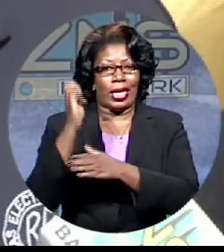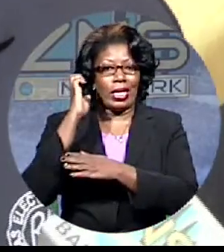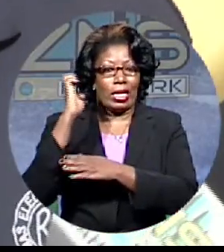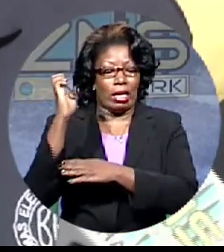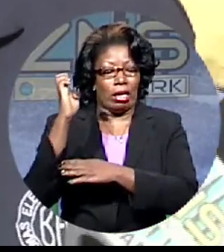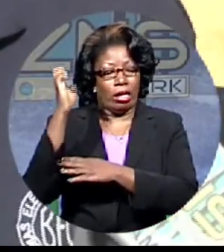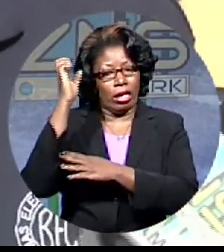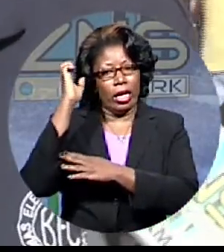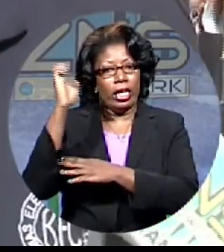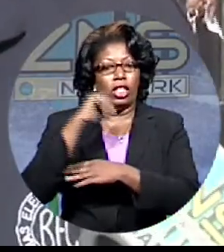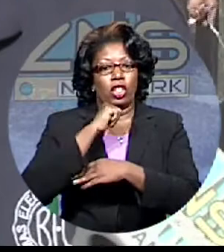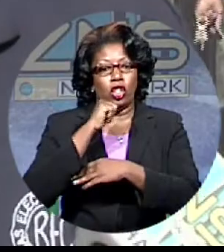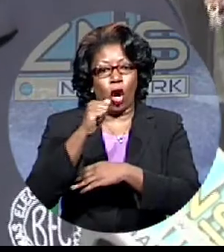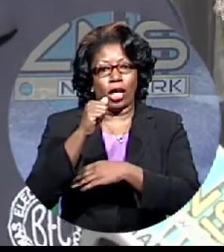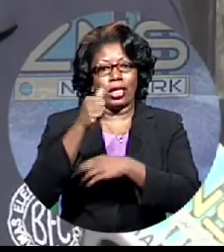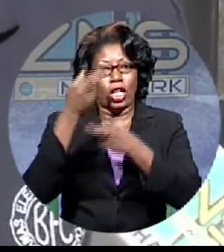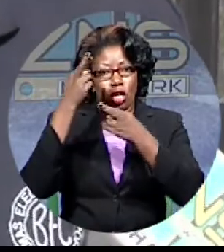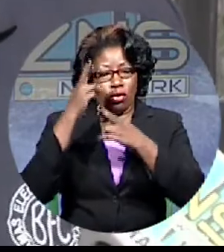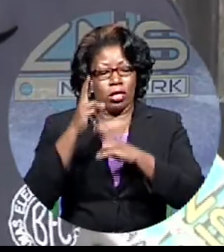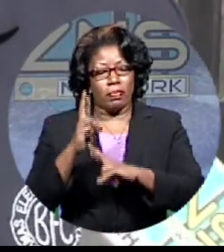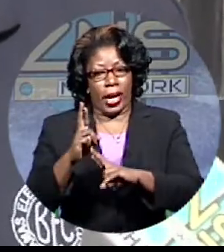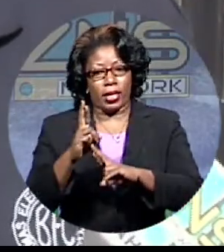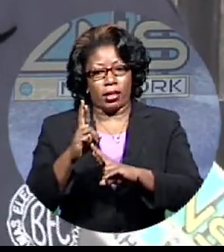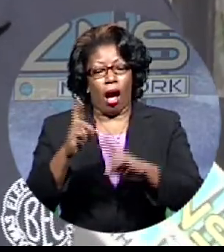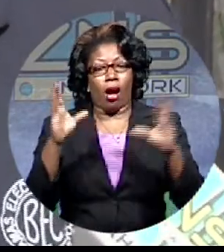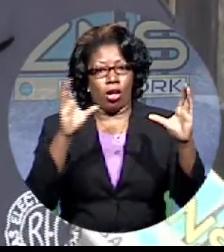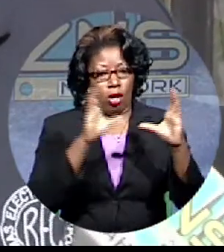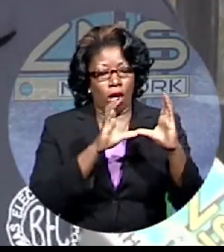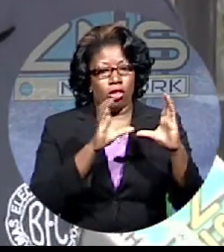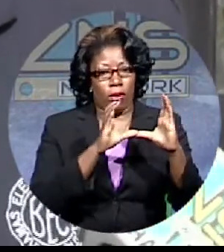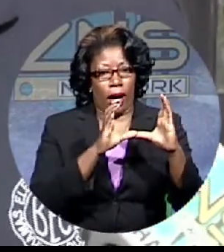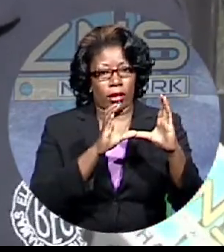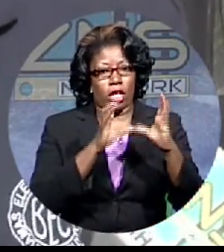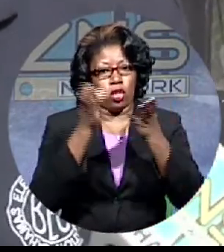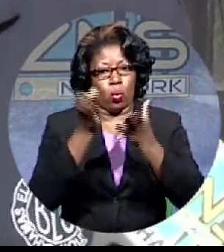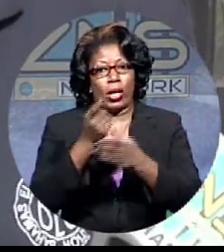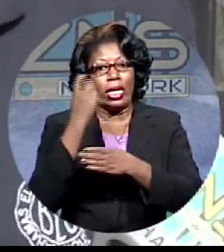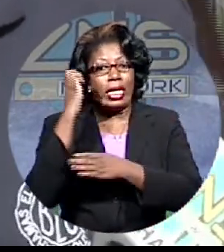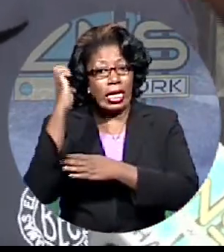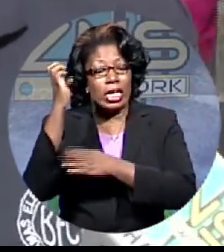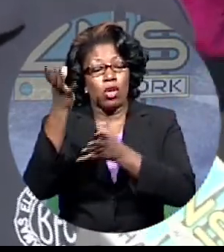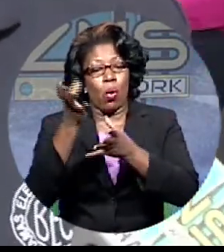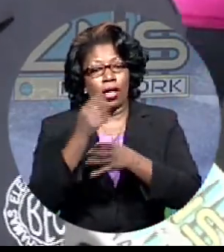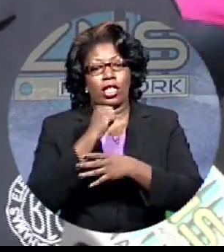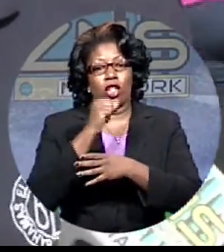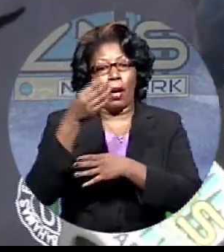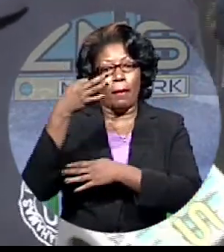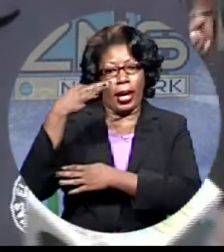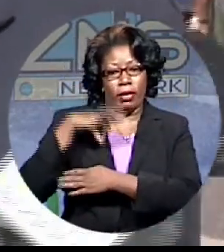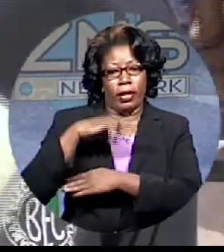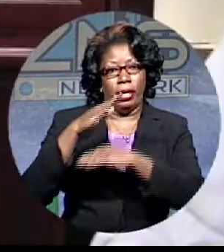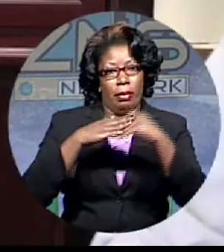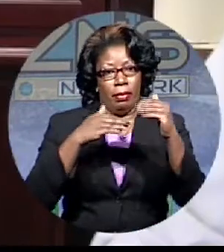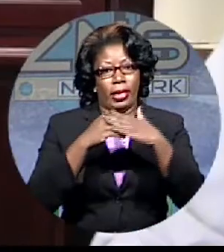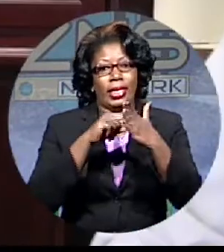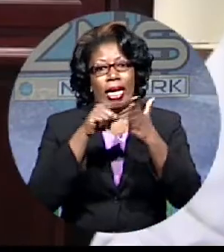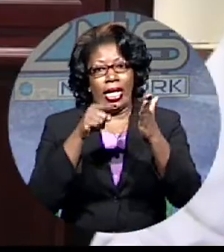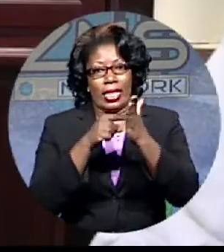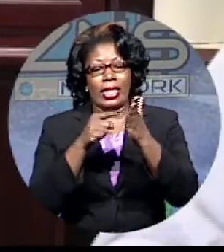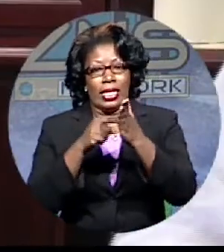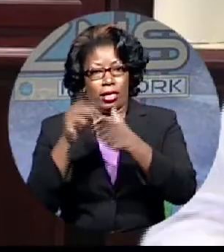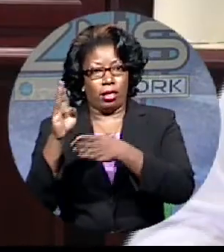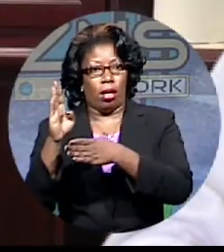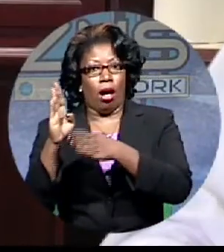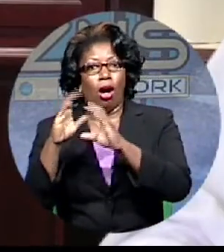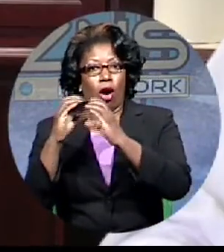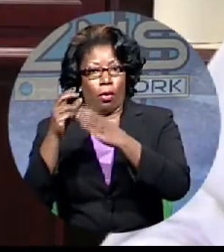contract, and all he is into is what he wants and not what is beneficial to building this corporation. Are you preparing